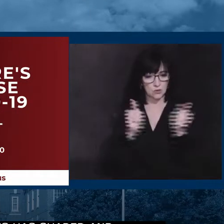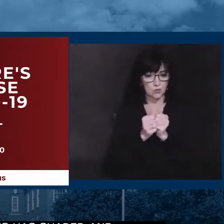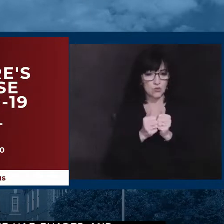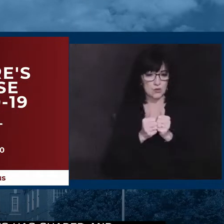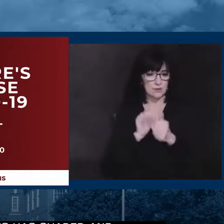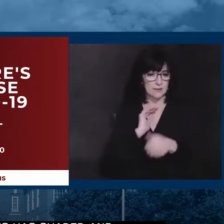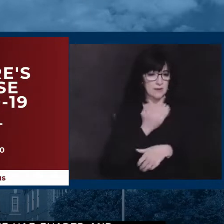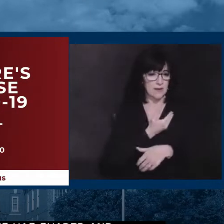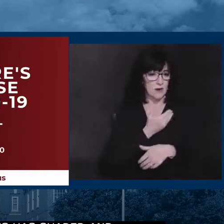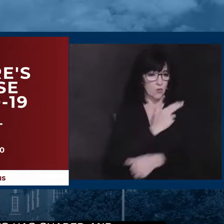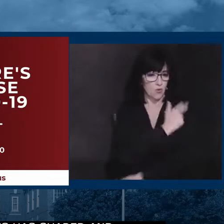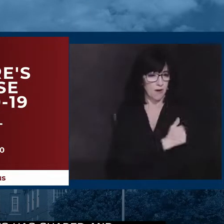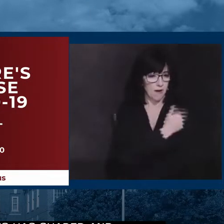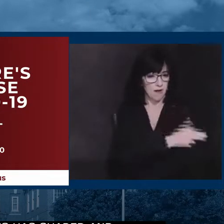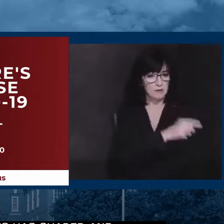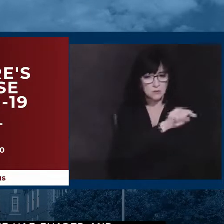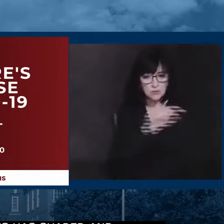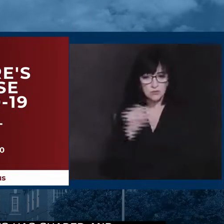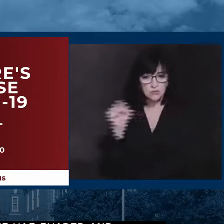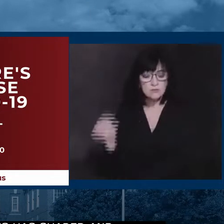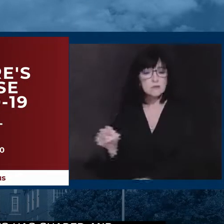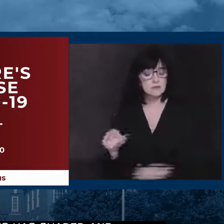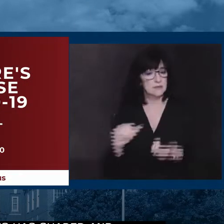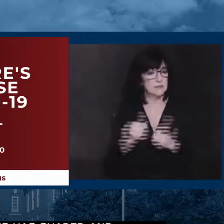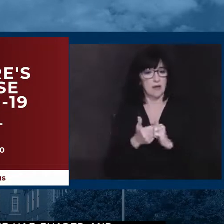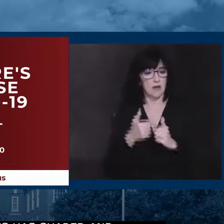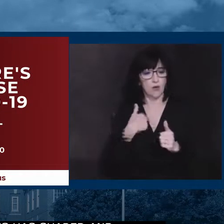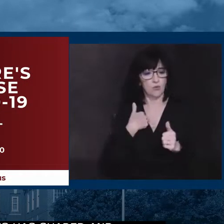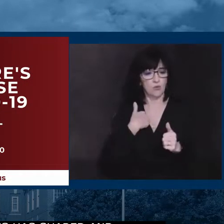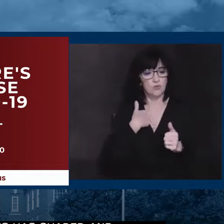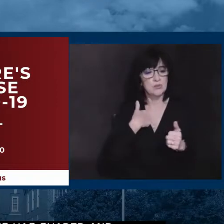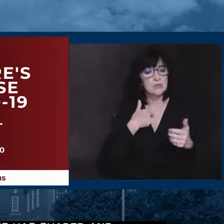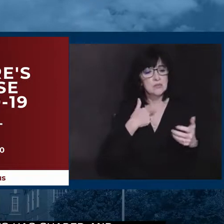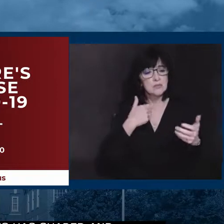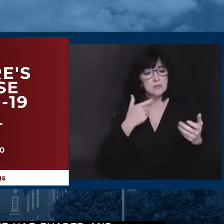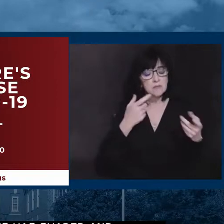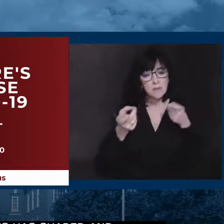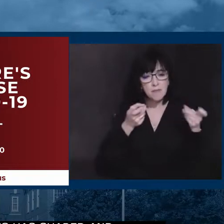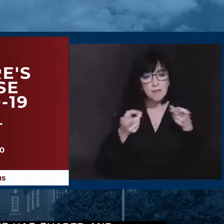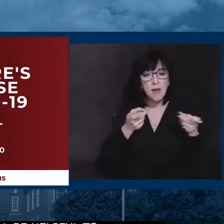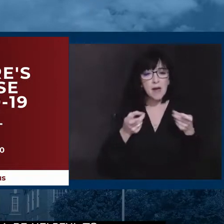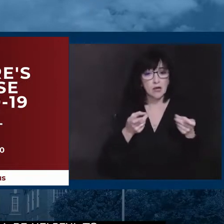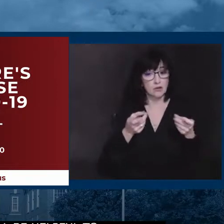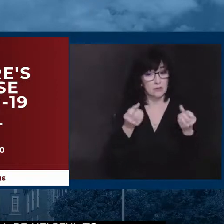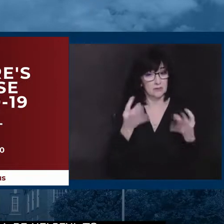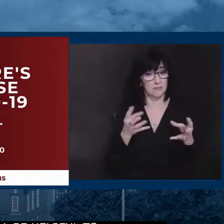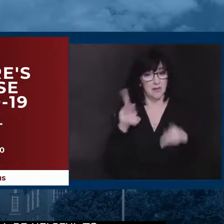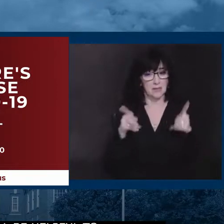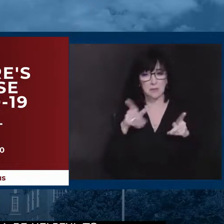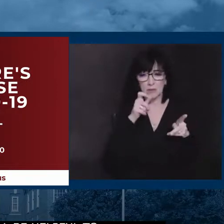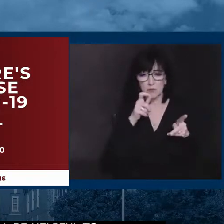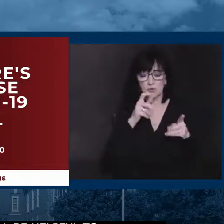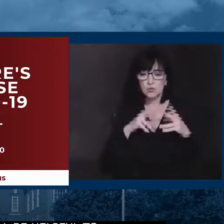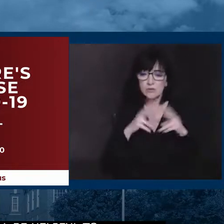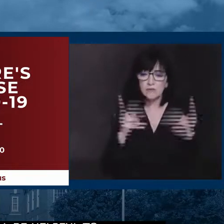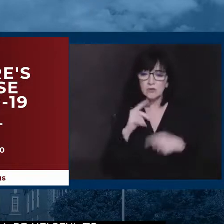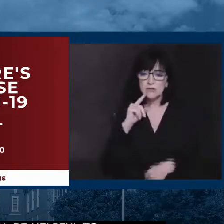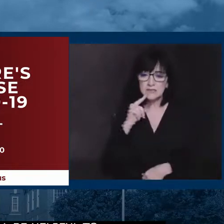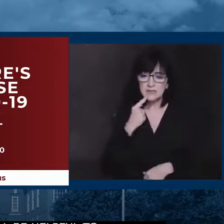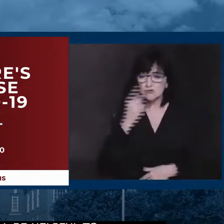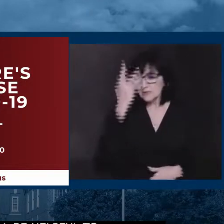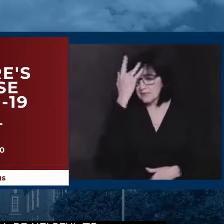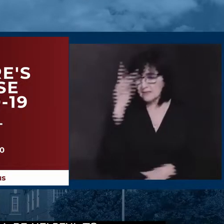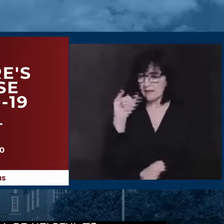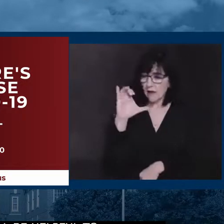capacity for critical care in their facilities, as well as to mitigate at the same time to reduce